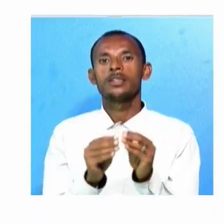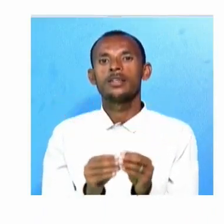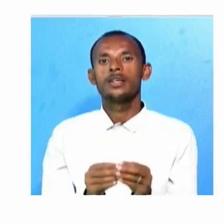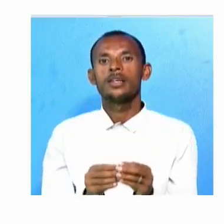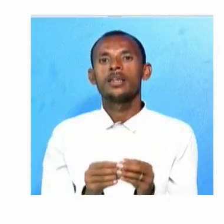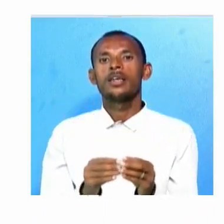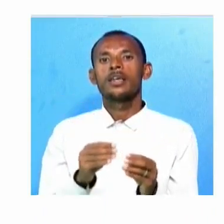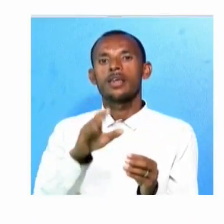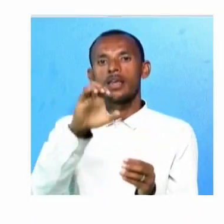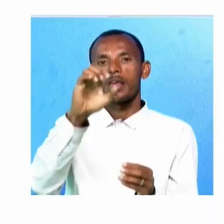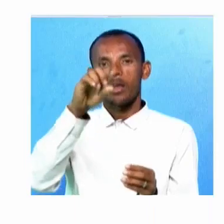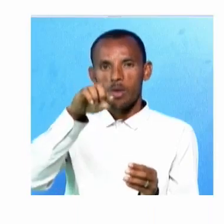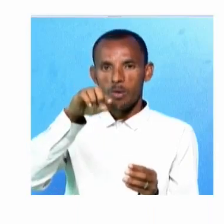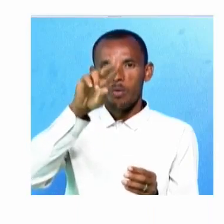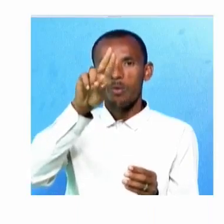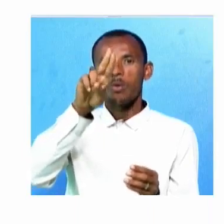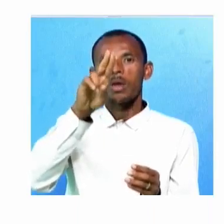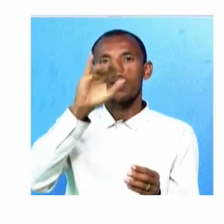equivalent sets,